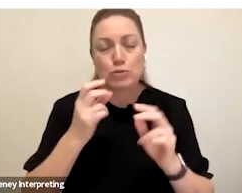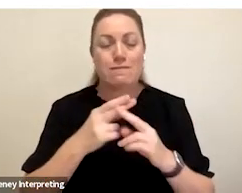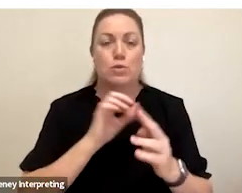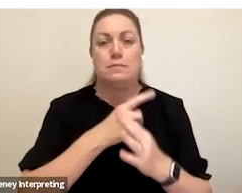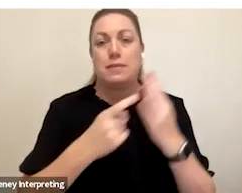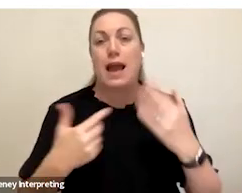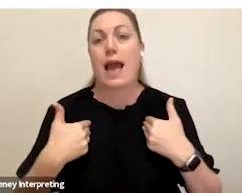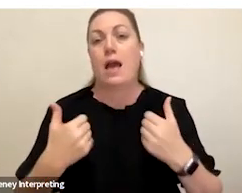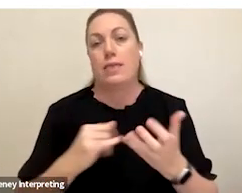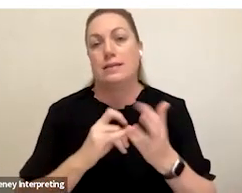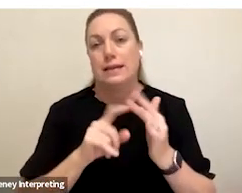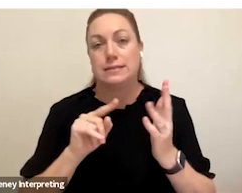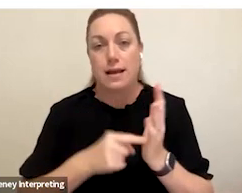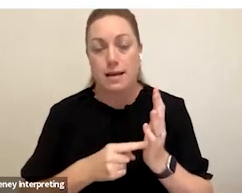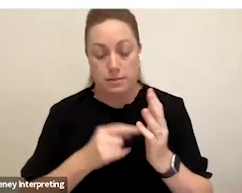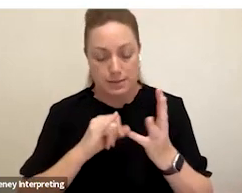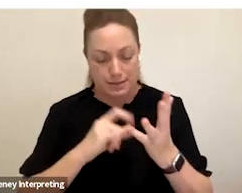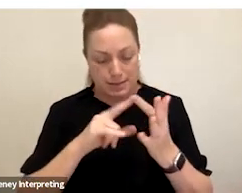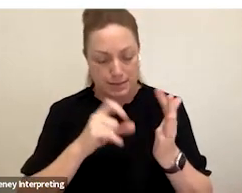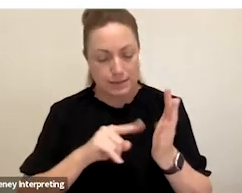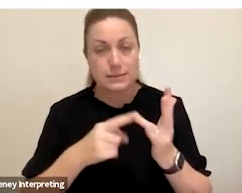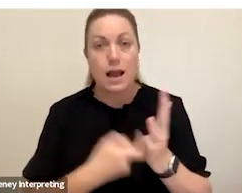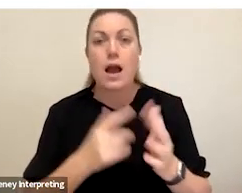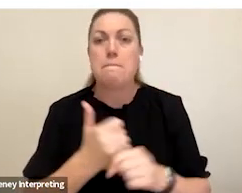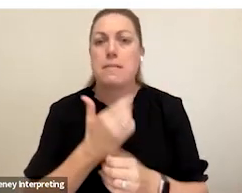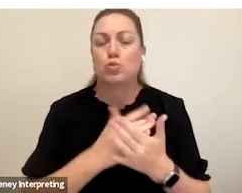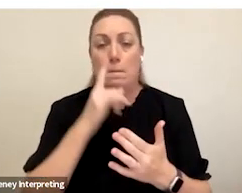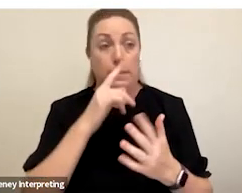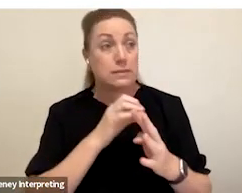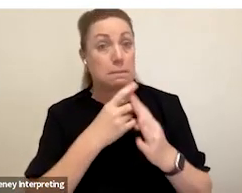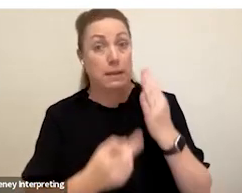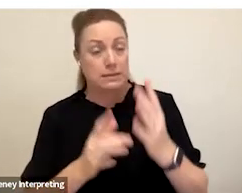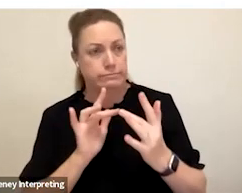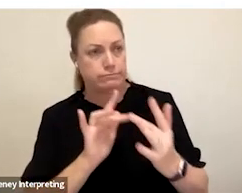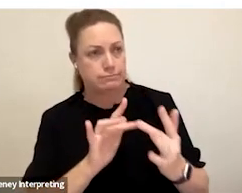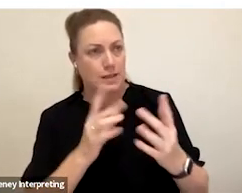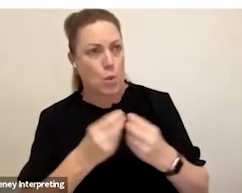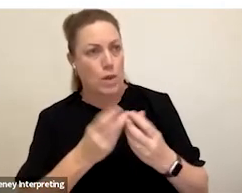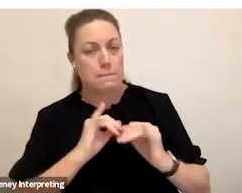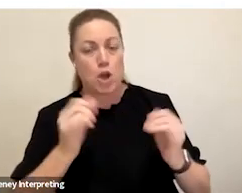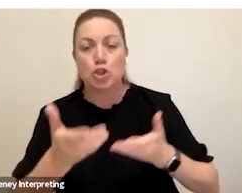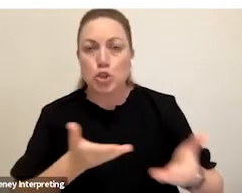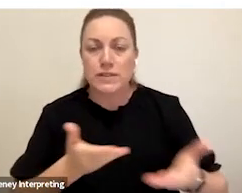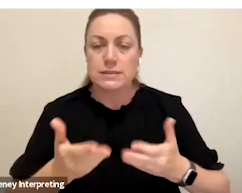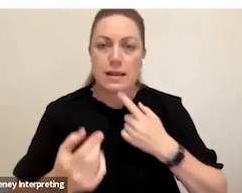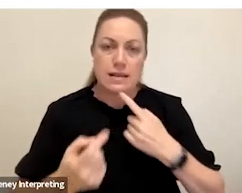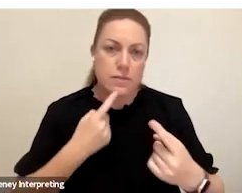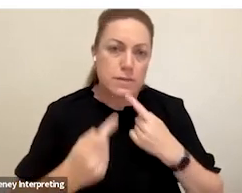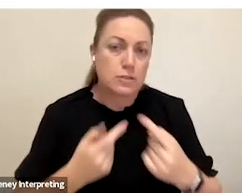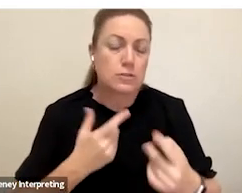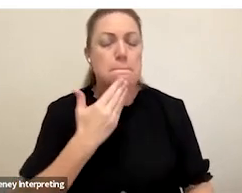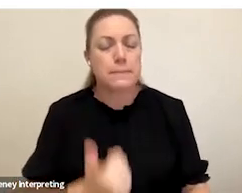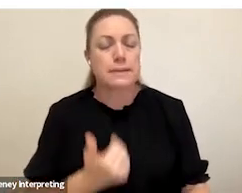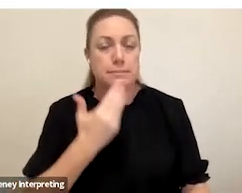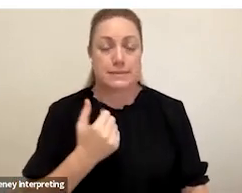health sectors, to connect people with disability to emergency services and information. So please visit our